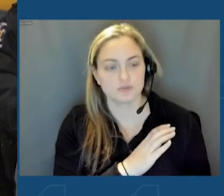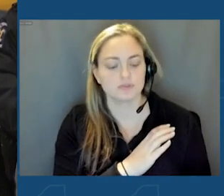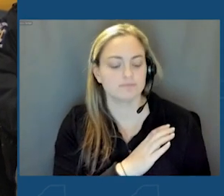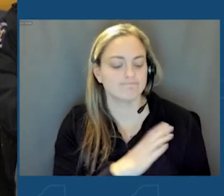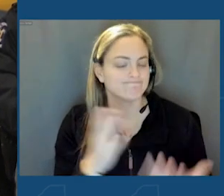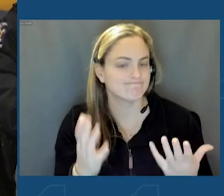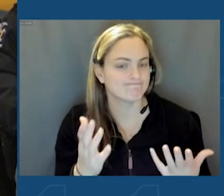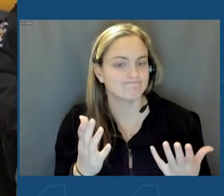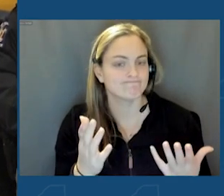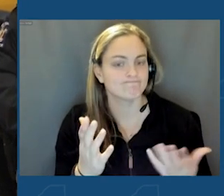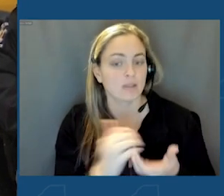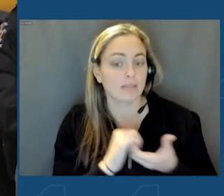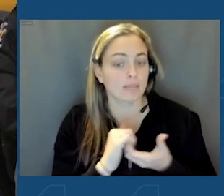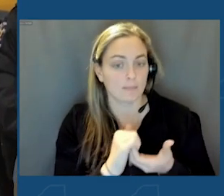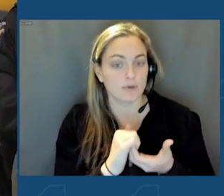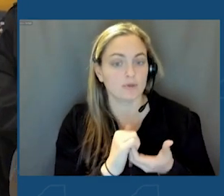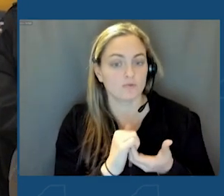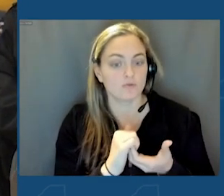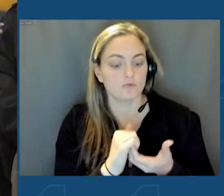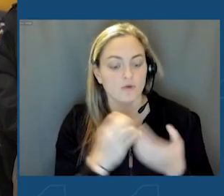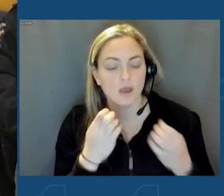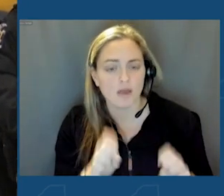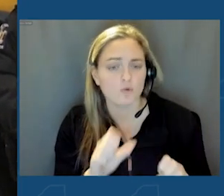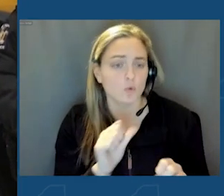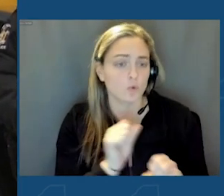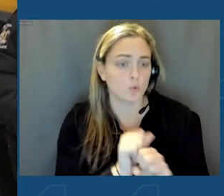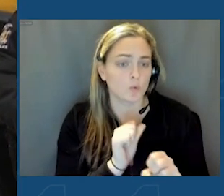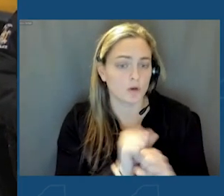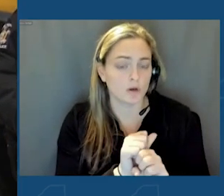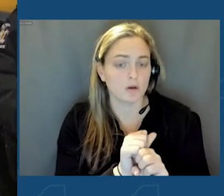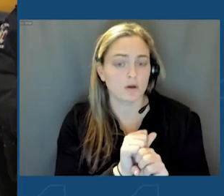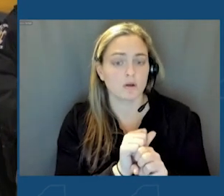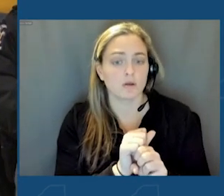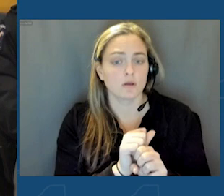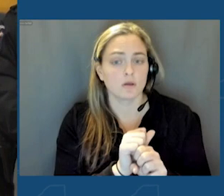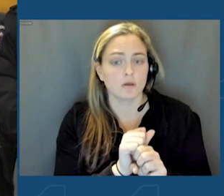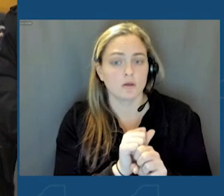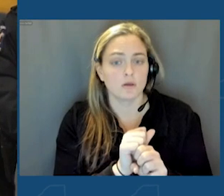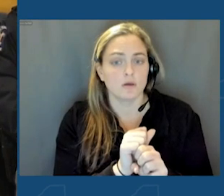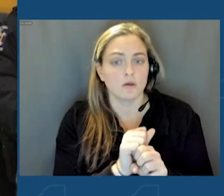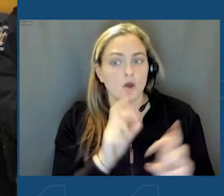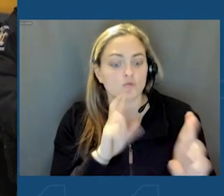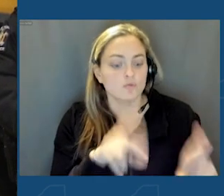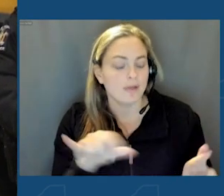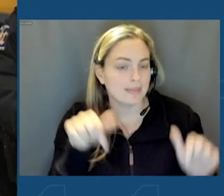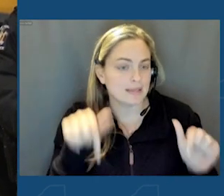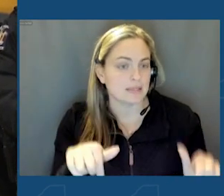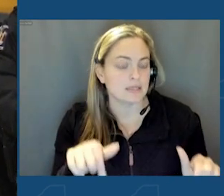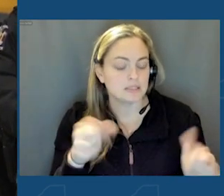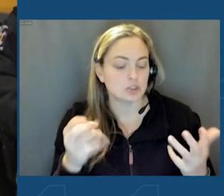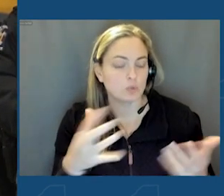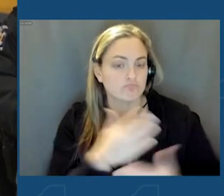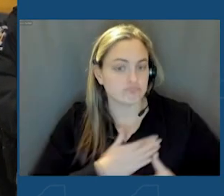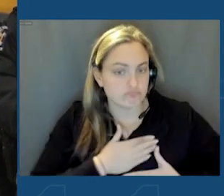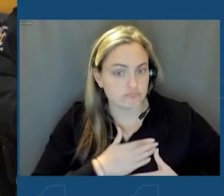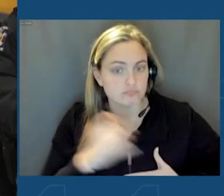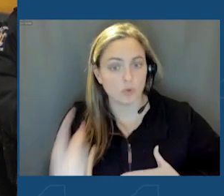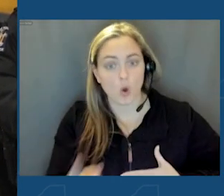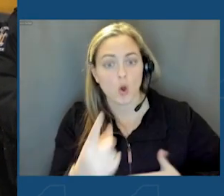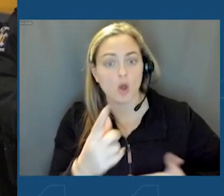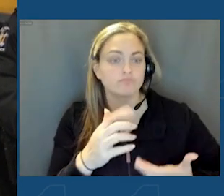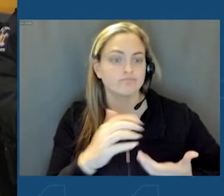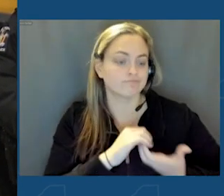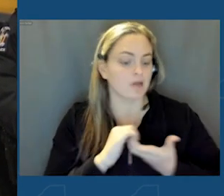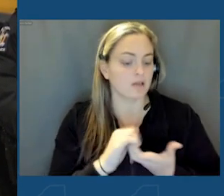it's a collaborative uh effort to work on on uh on a response like this and so I appreciate all my colleagues from all the